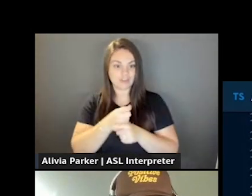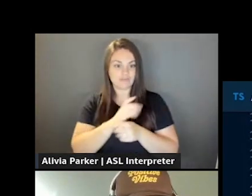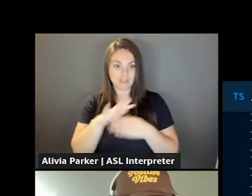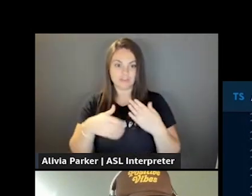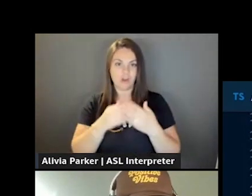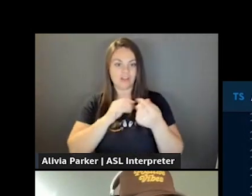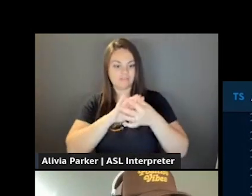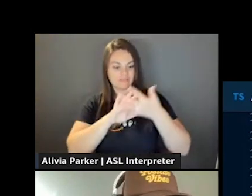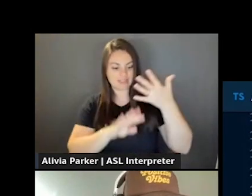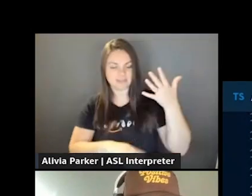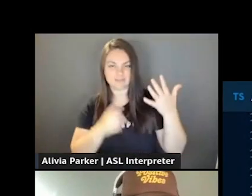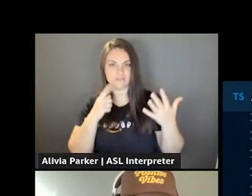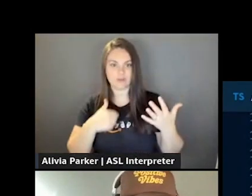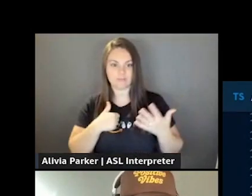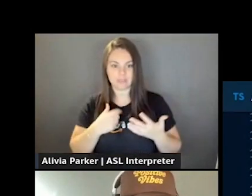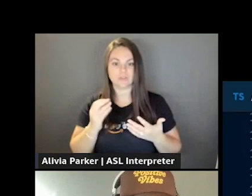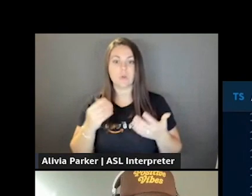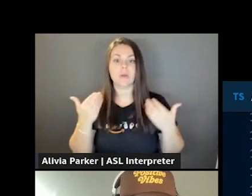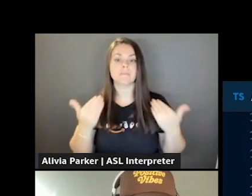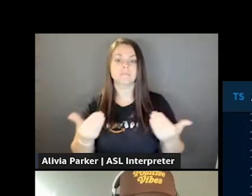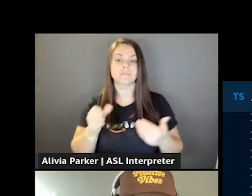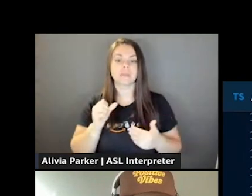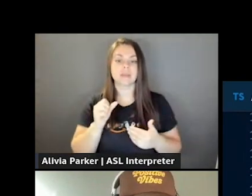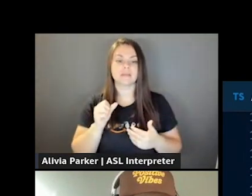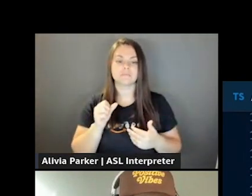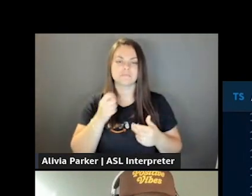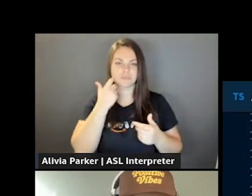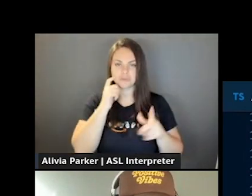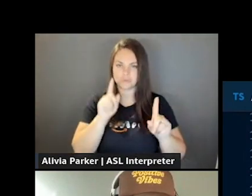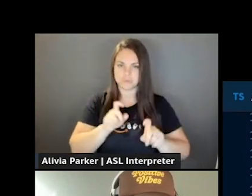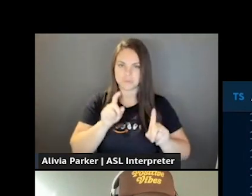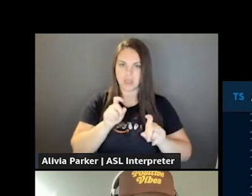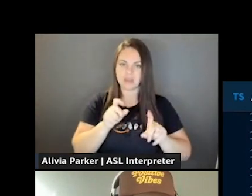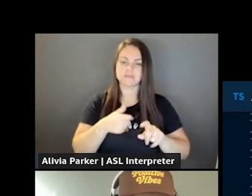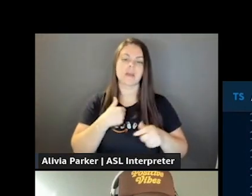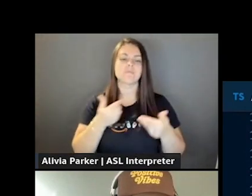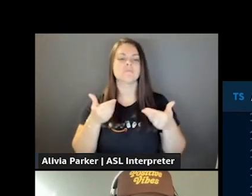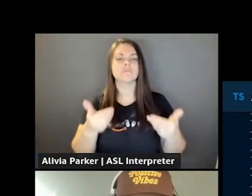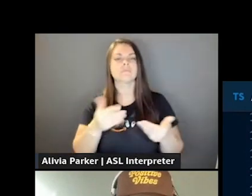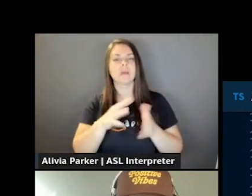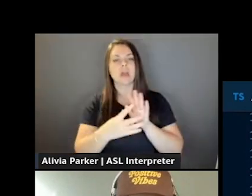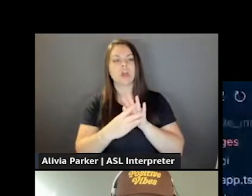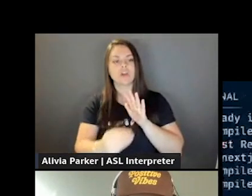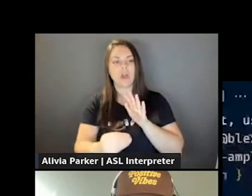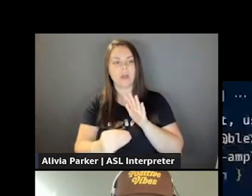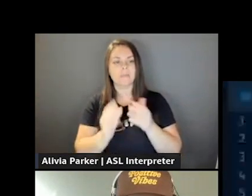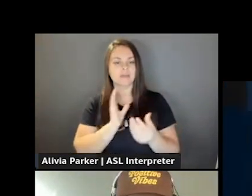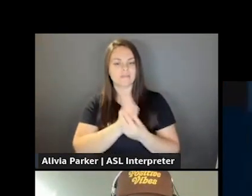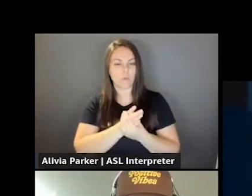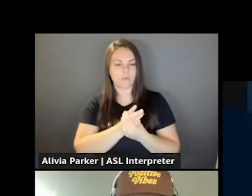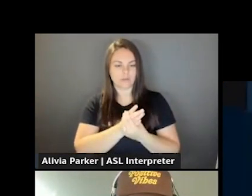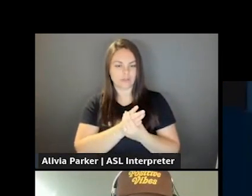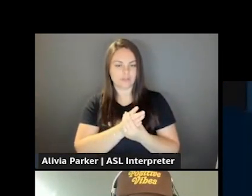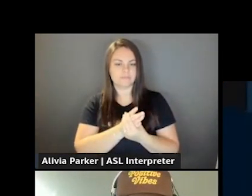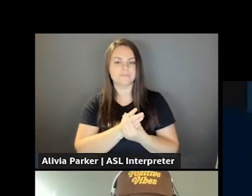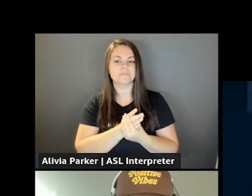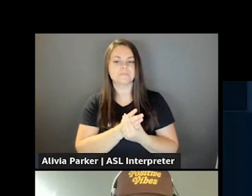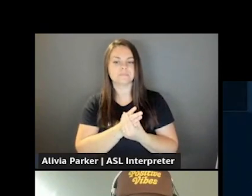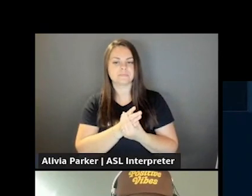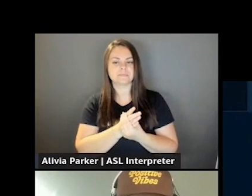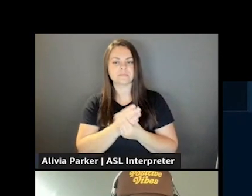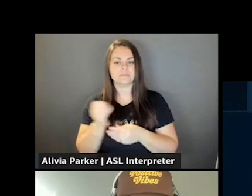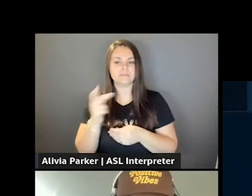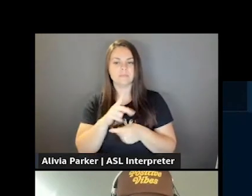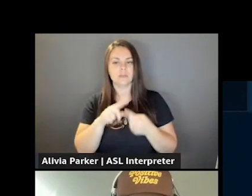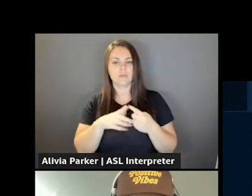nice thing, and just to test this all out here, I'm going to copy this file, or this folder rather, come back into my